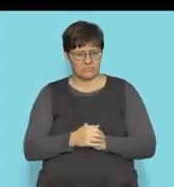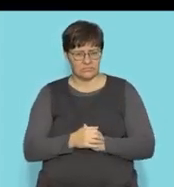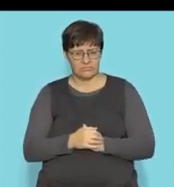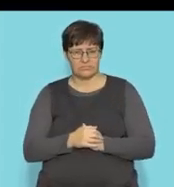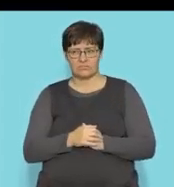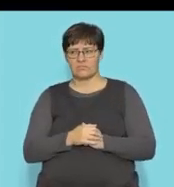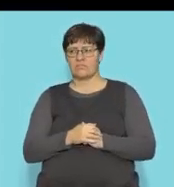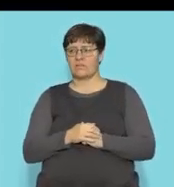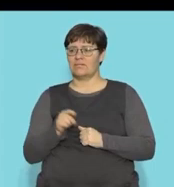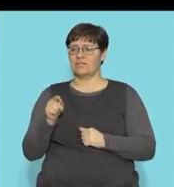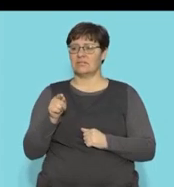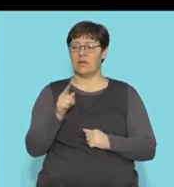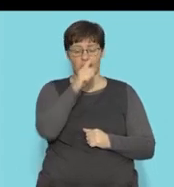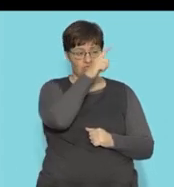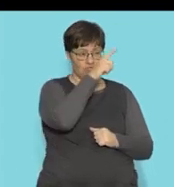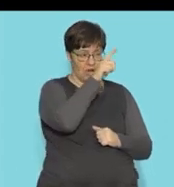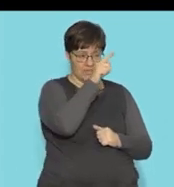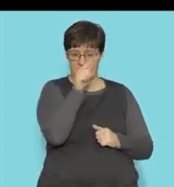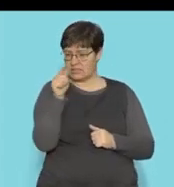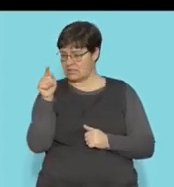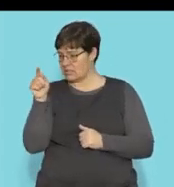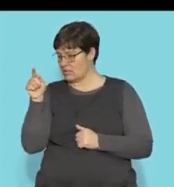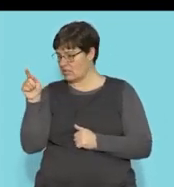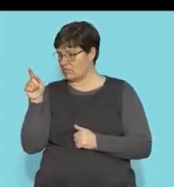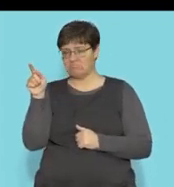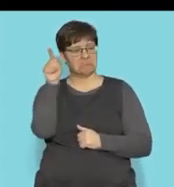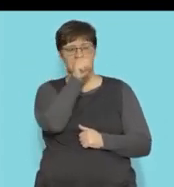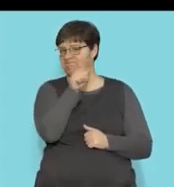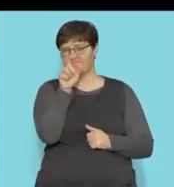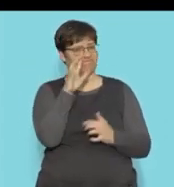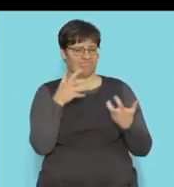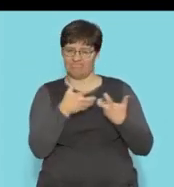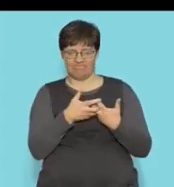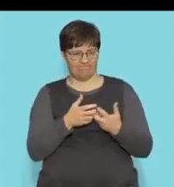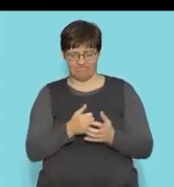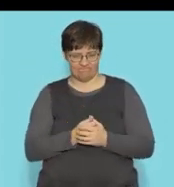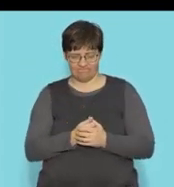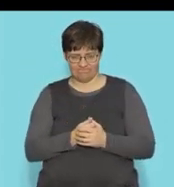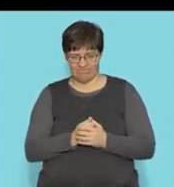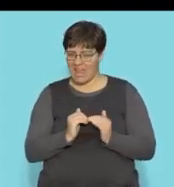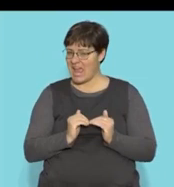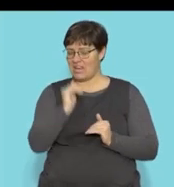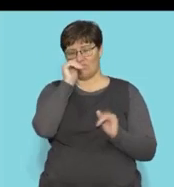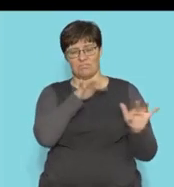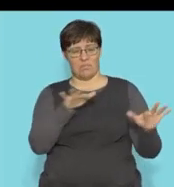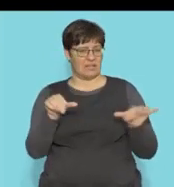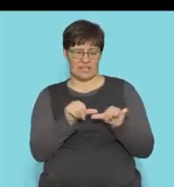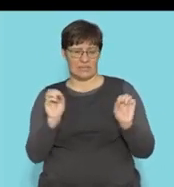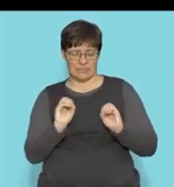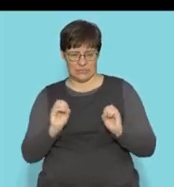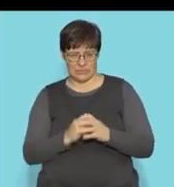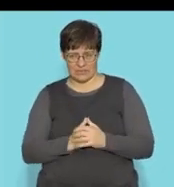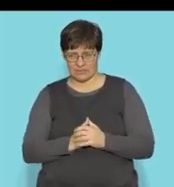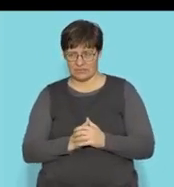because apart from the fact that predation certainly doesn't increase the population